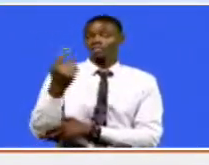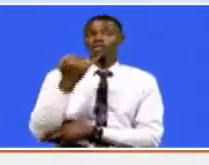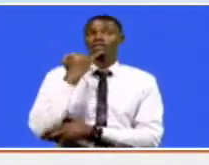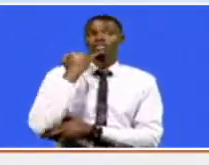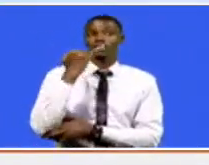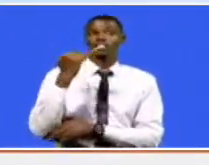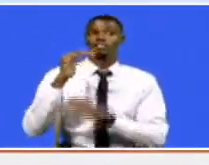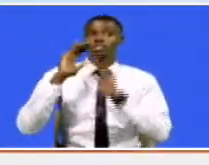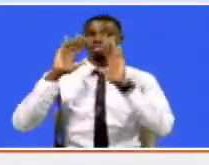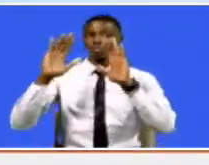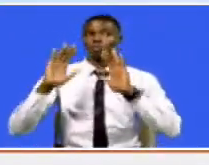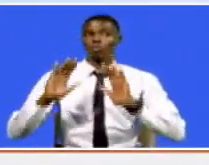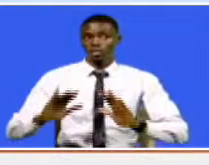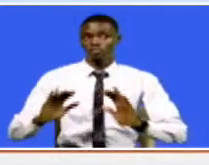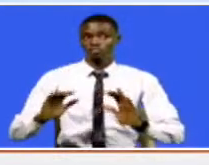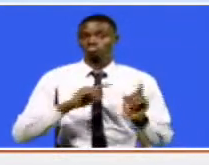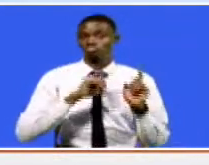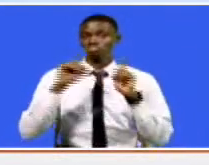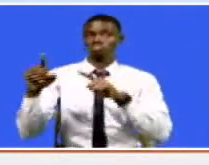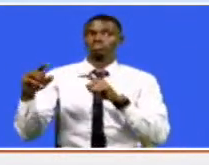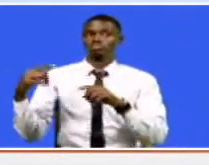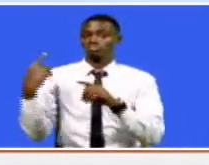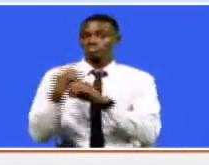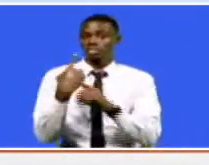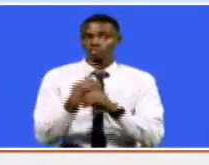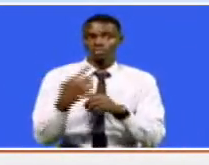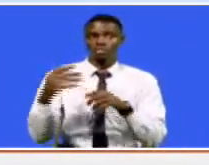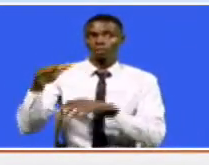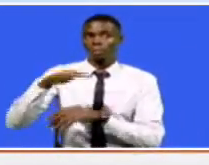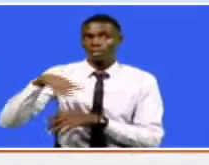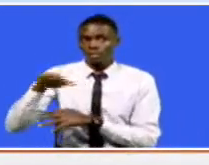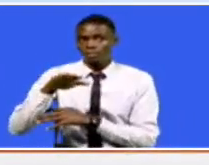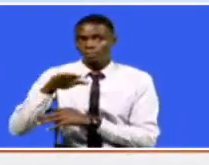took a group of people to 4 different religious sites. I took them to